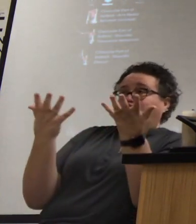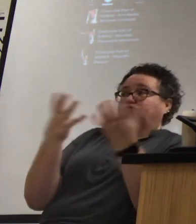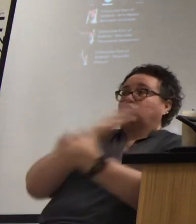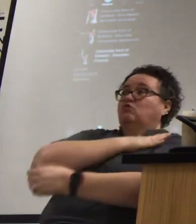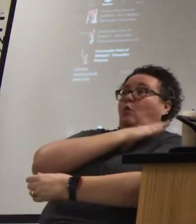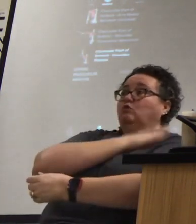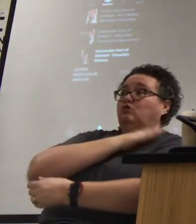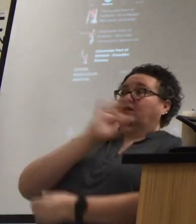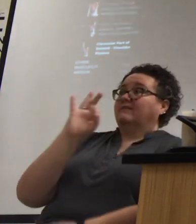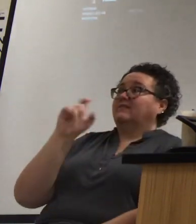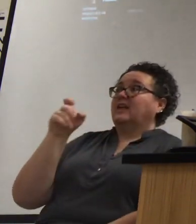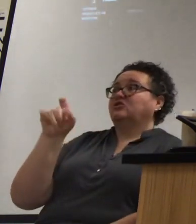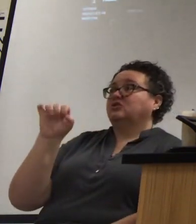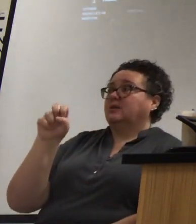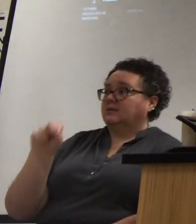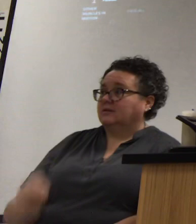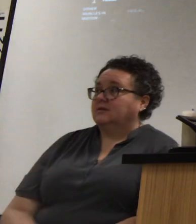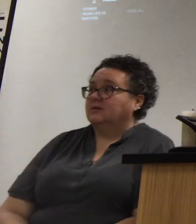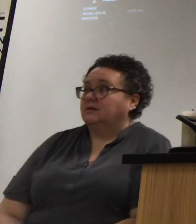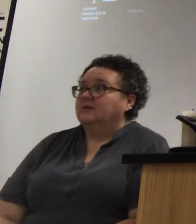shoulder flexion.